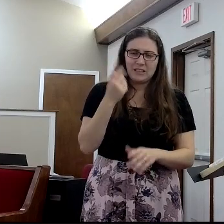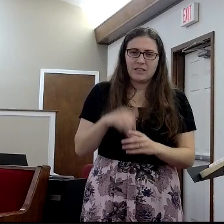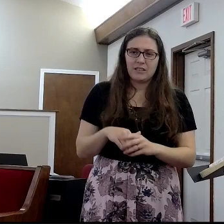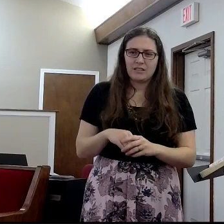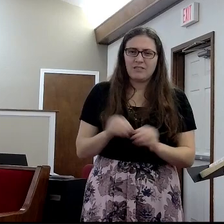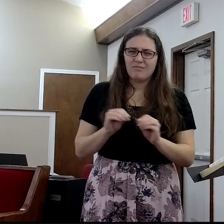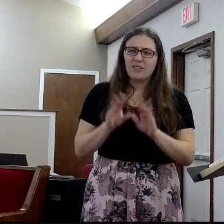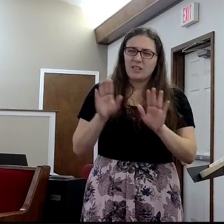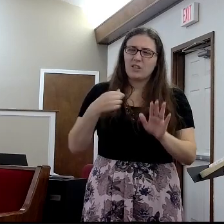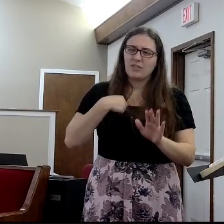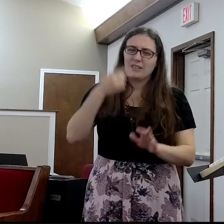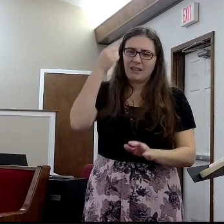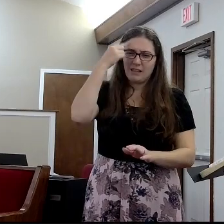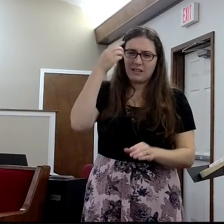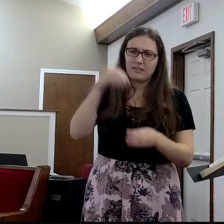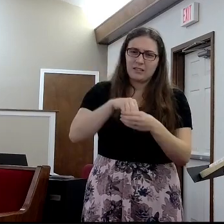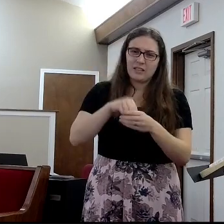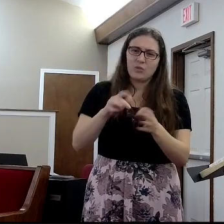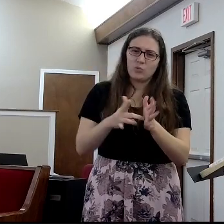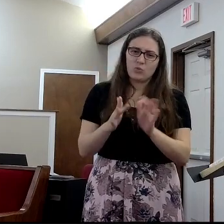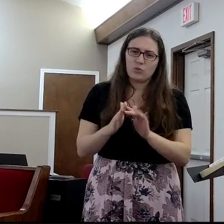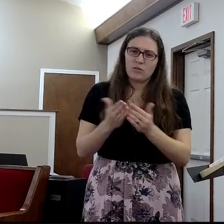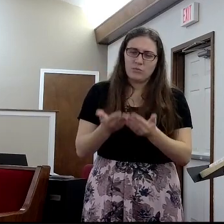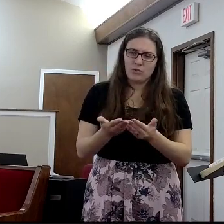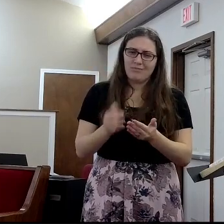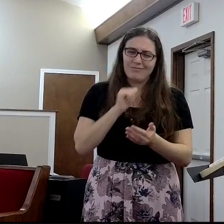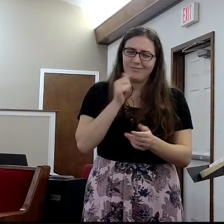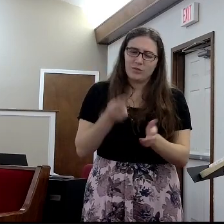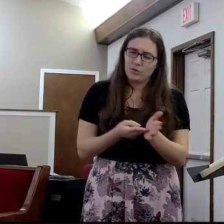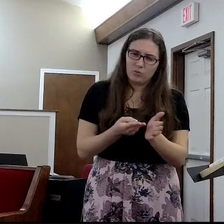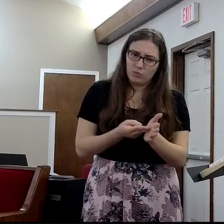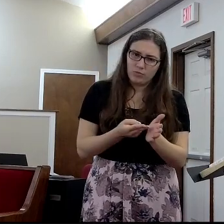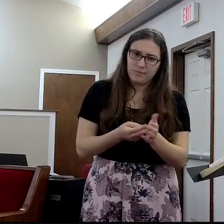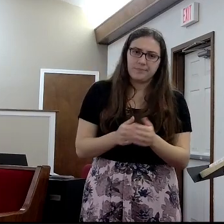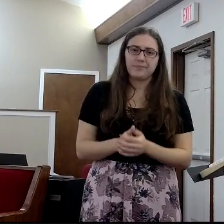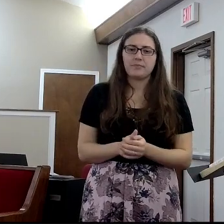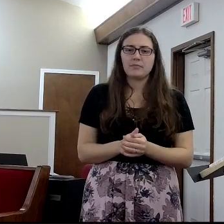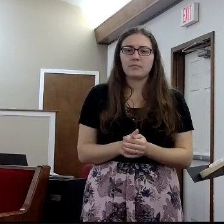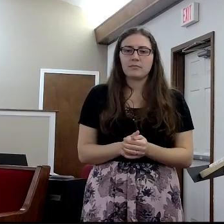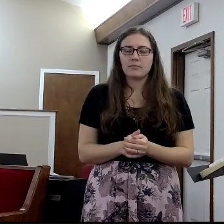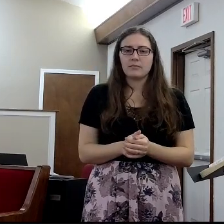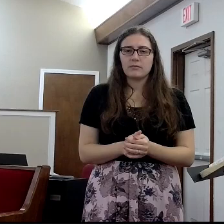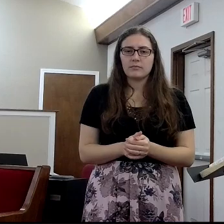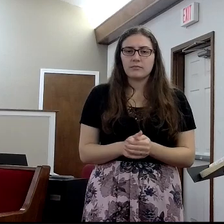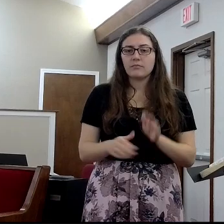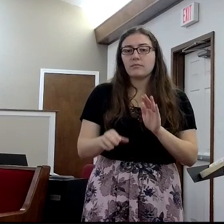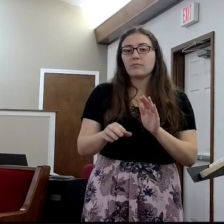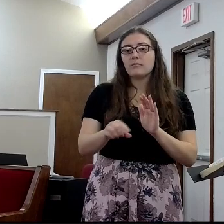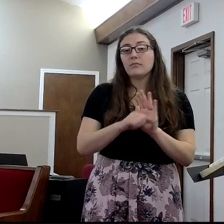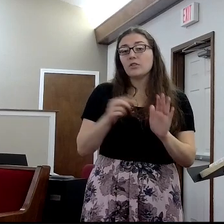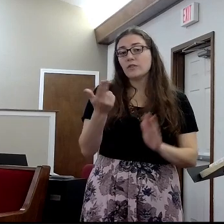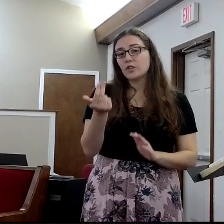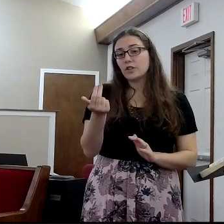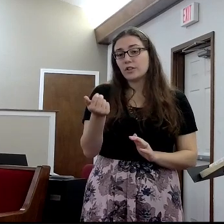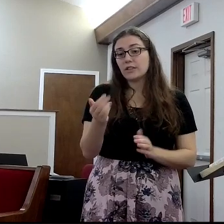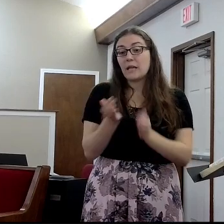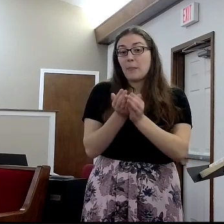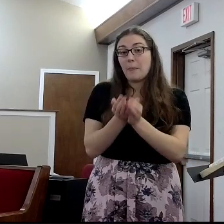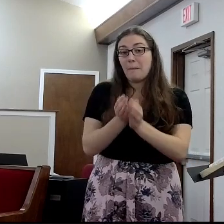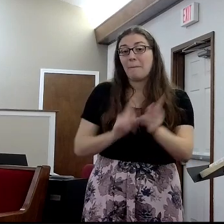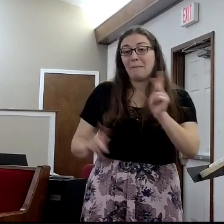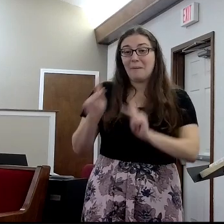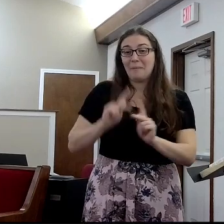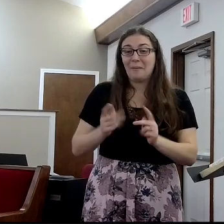those commentators at all. And I think that this is clear in the scripture that that isn't how it was. So if you